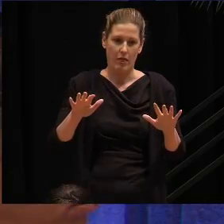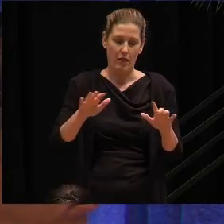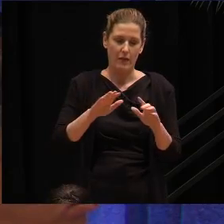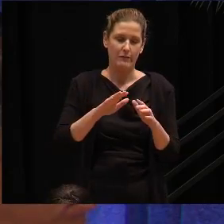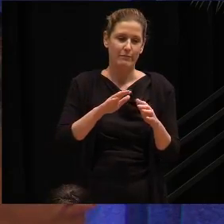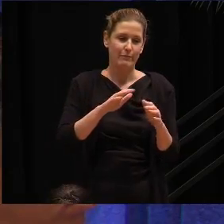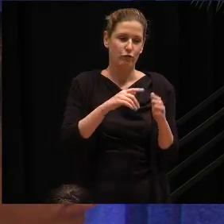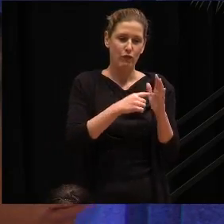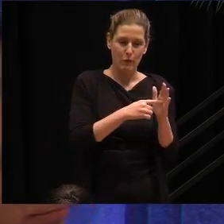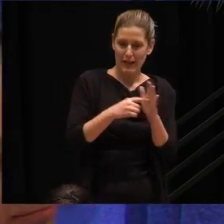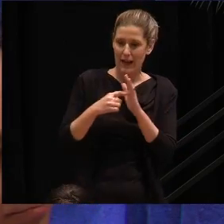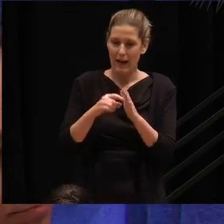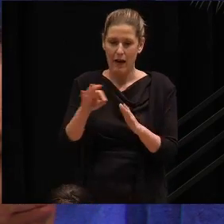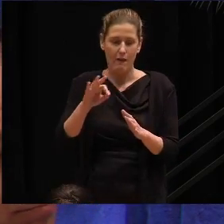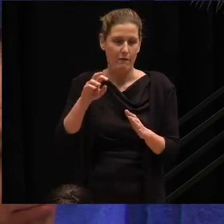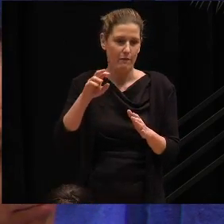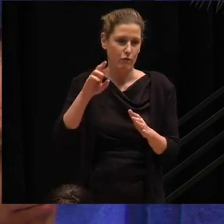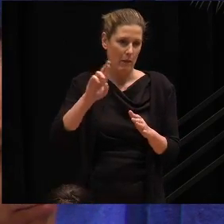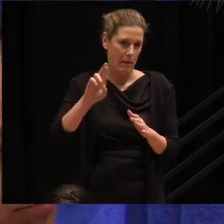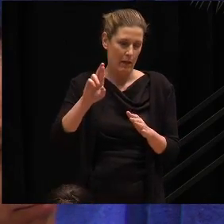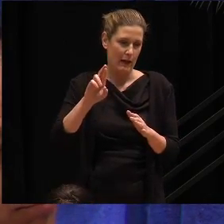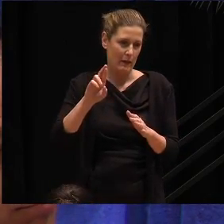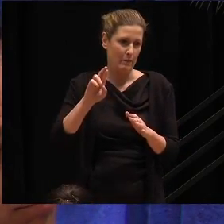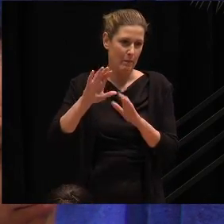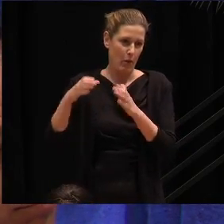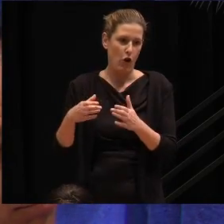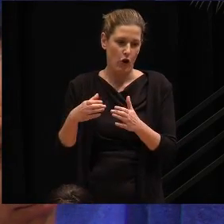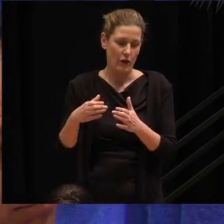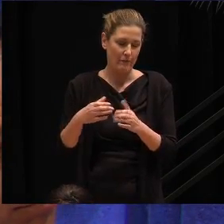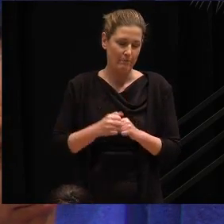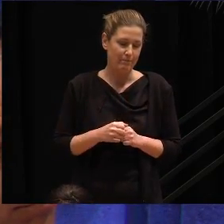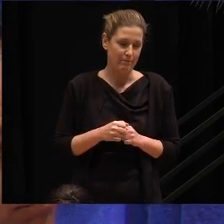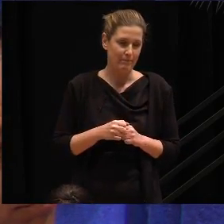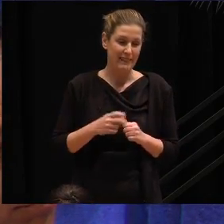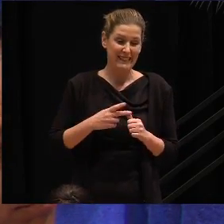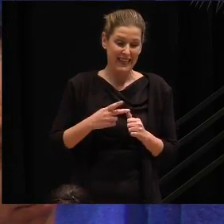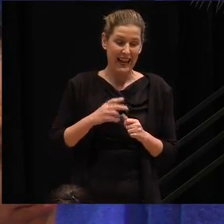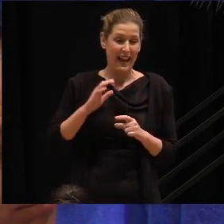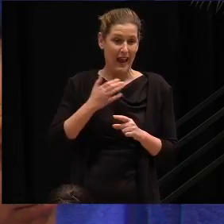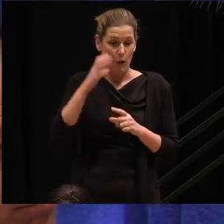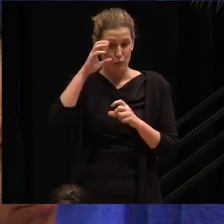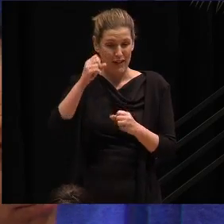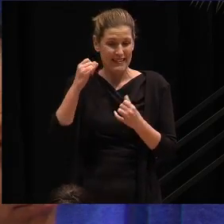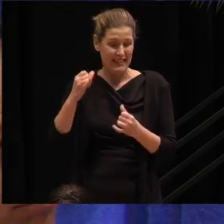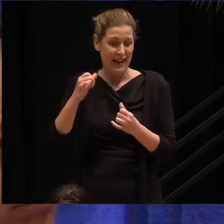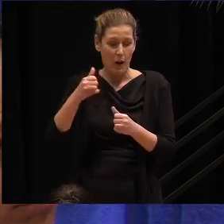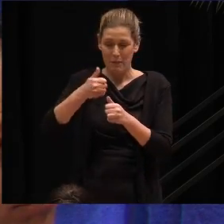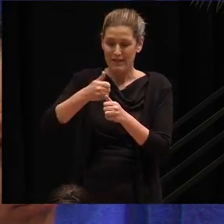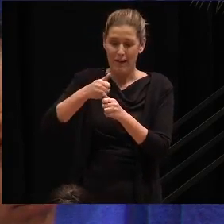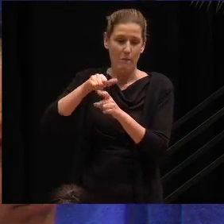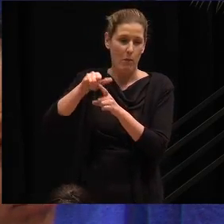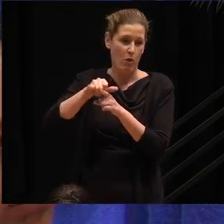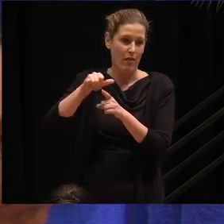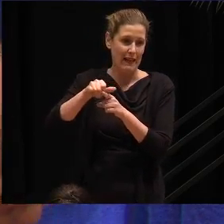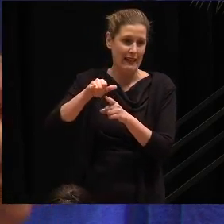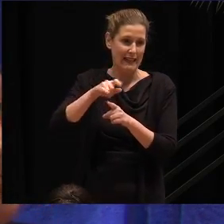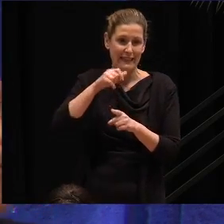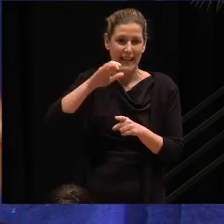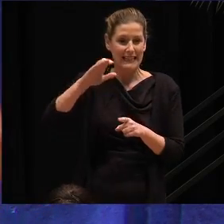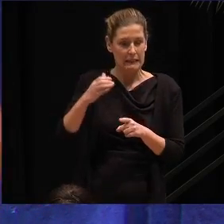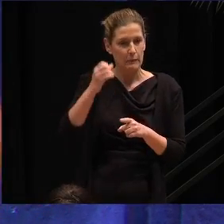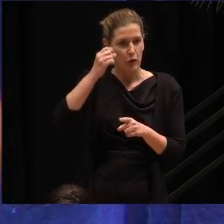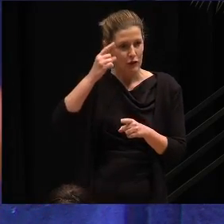Party. And the second one is our president is a bully, and he doesn't seem to understand that words